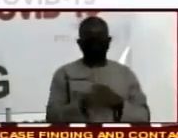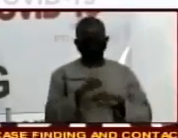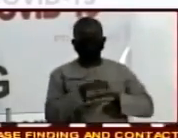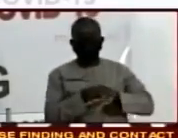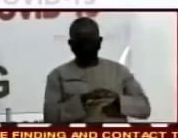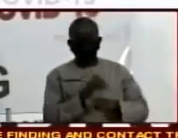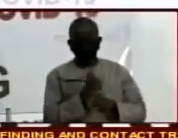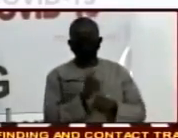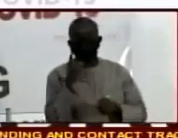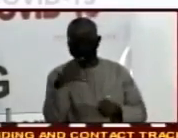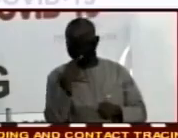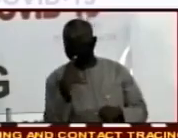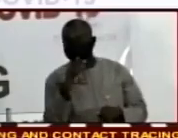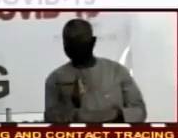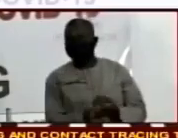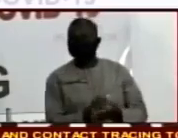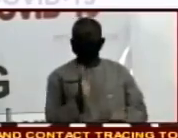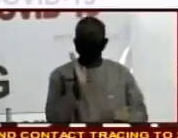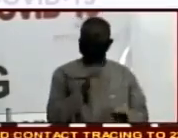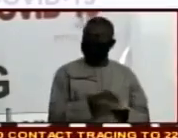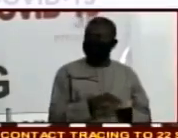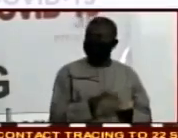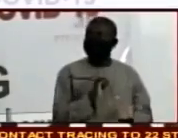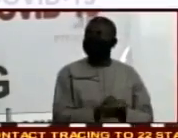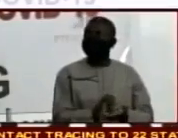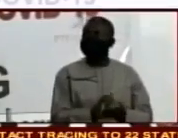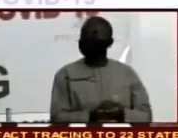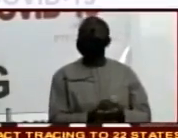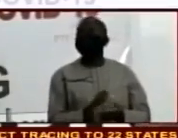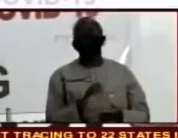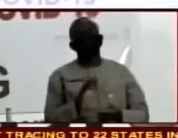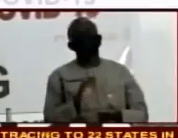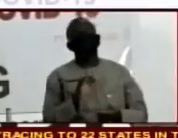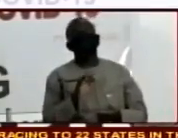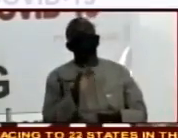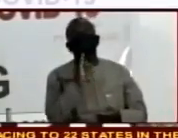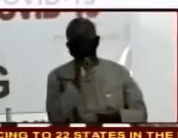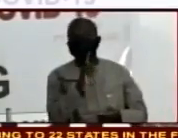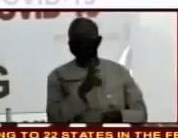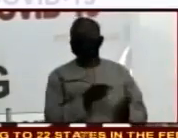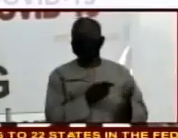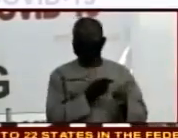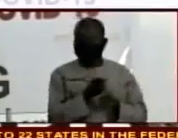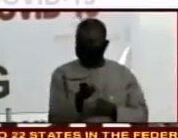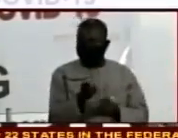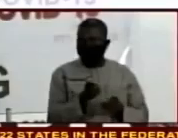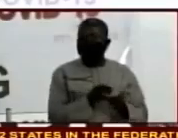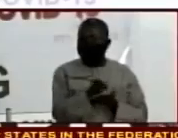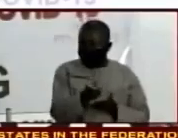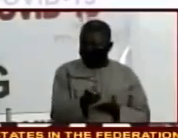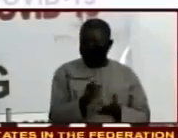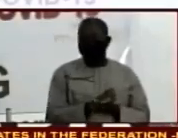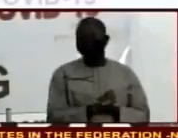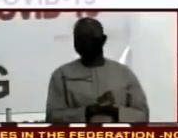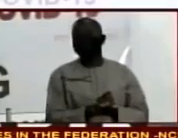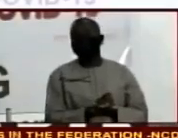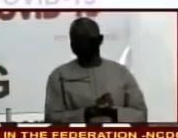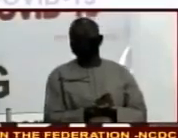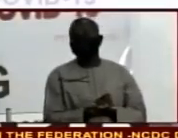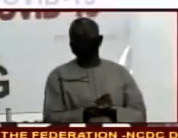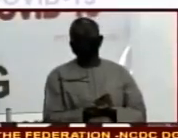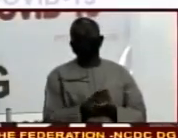to say again that that is a genuine agent of the Nigerian High